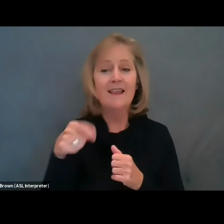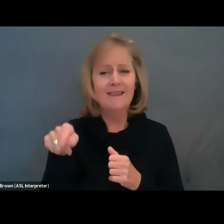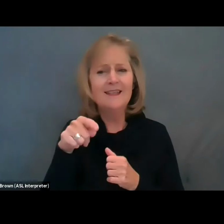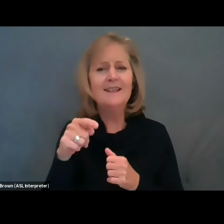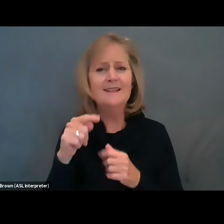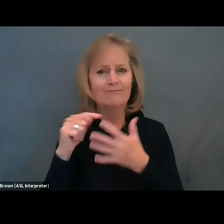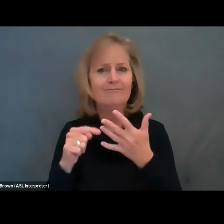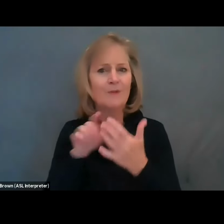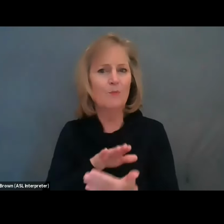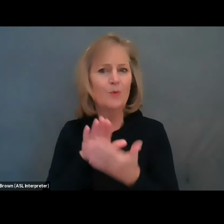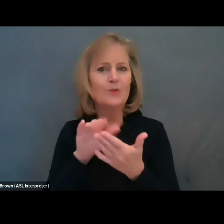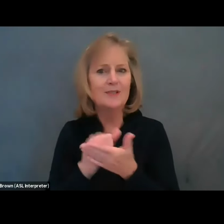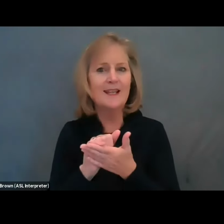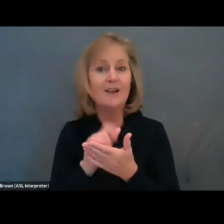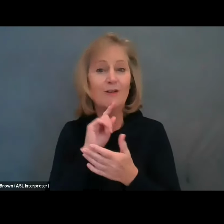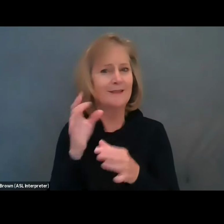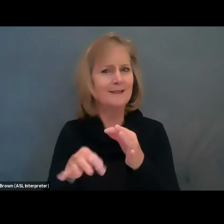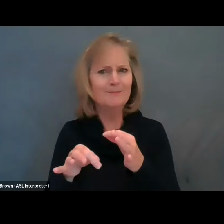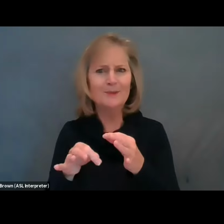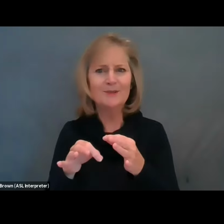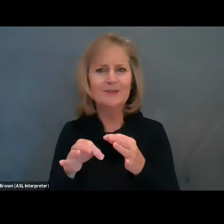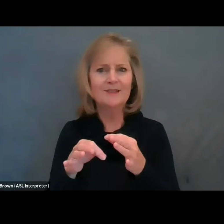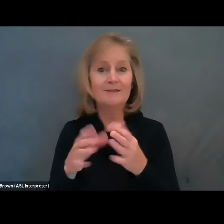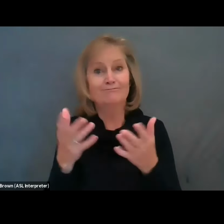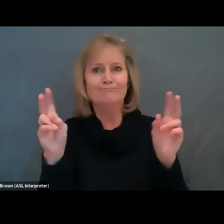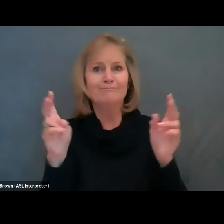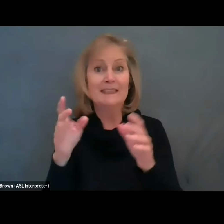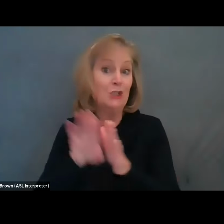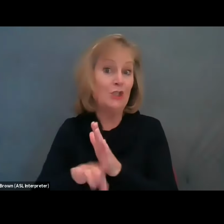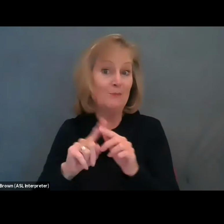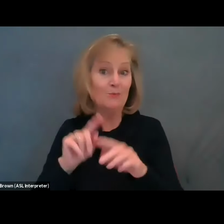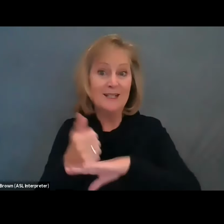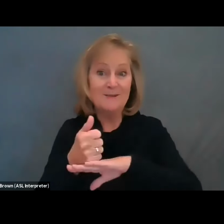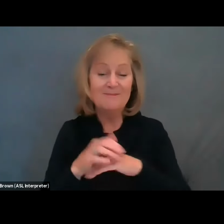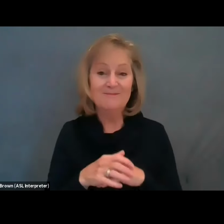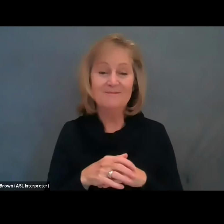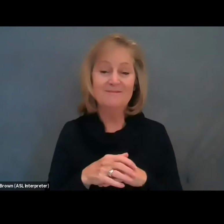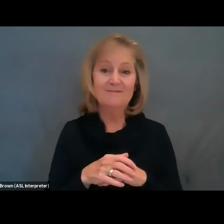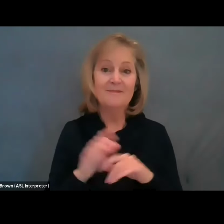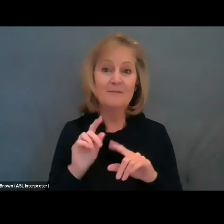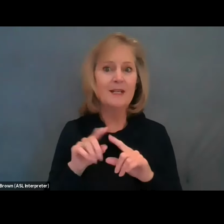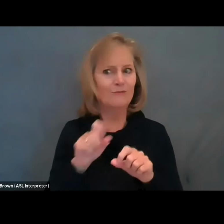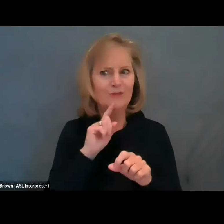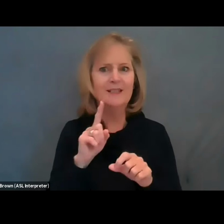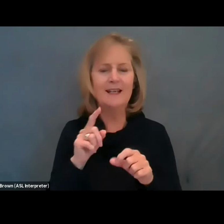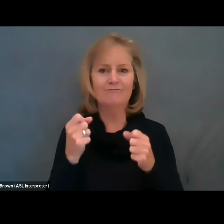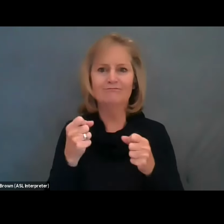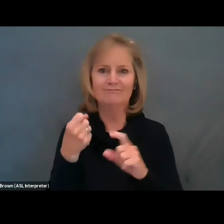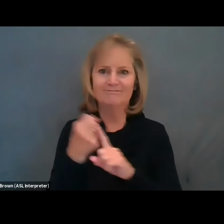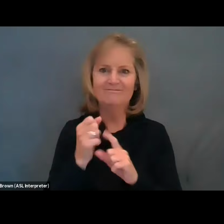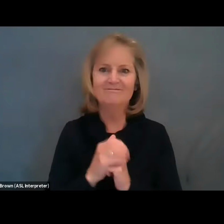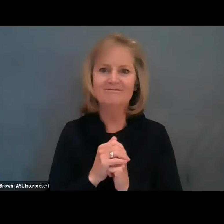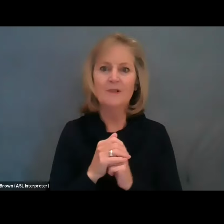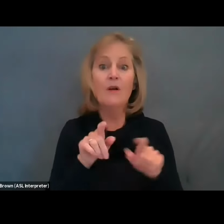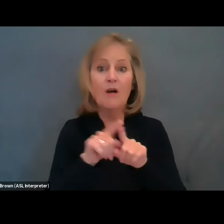of approaches that, are simple to, or relatively cheap to set up, but can really have an impact. And